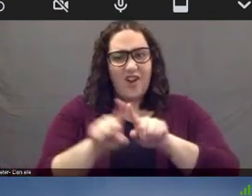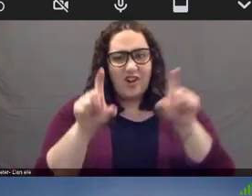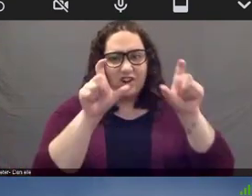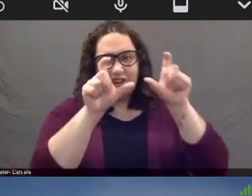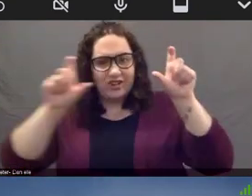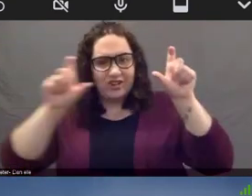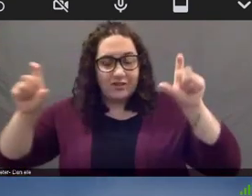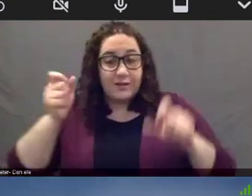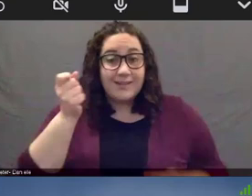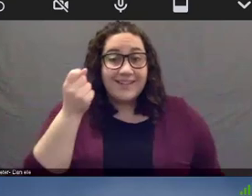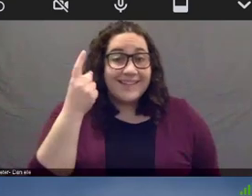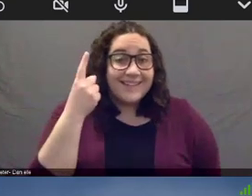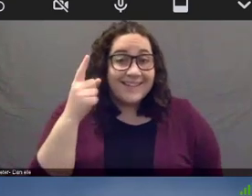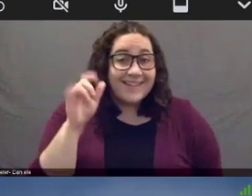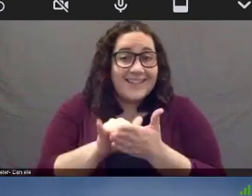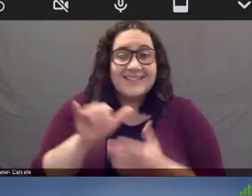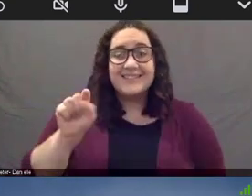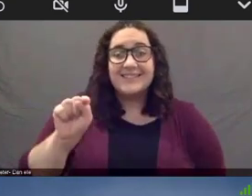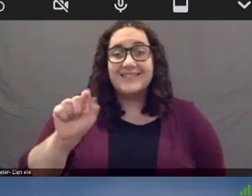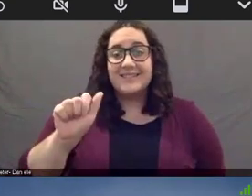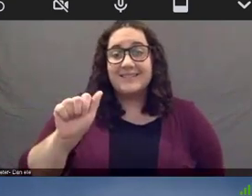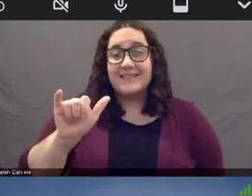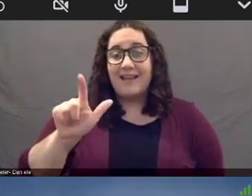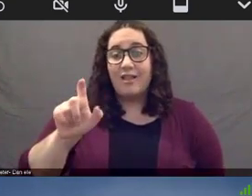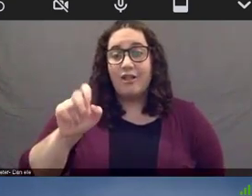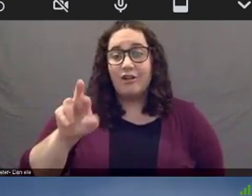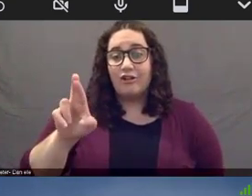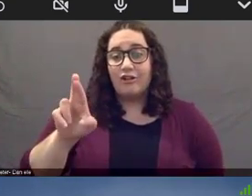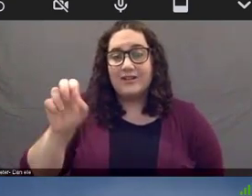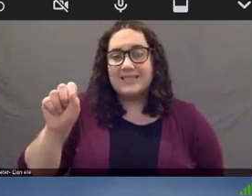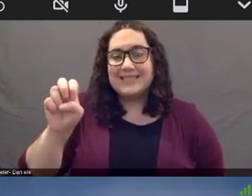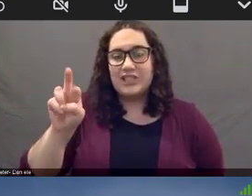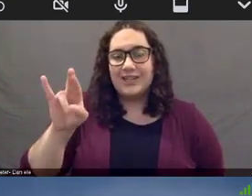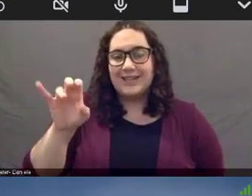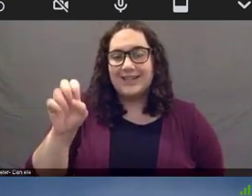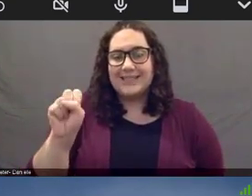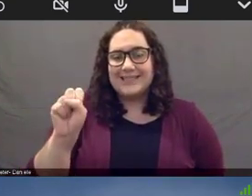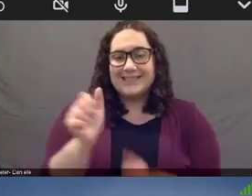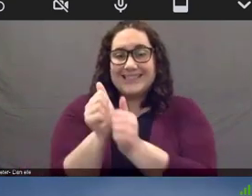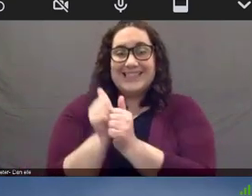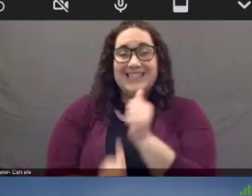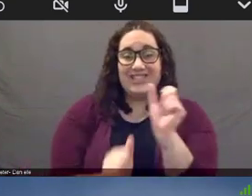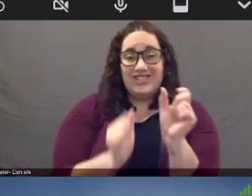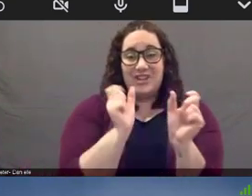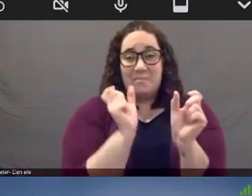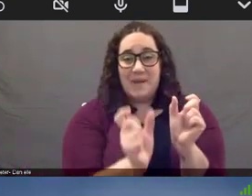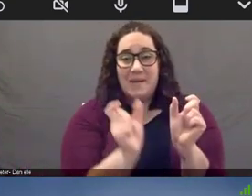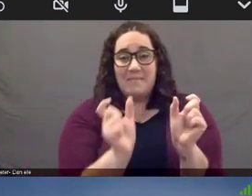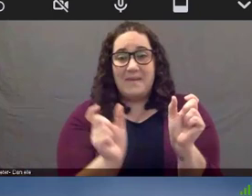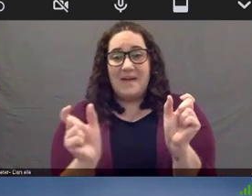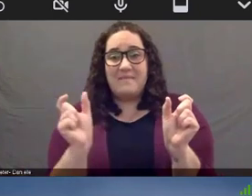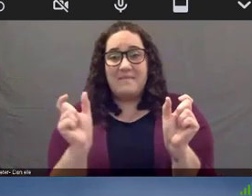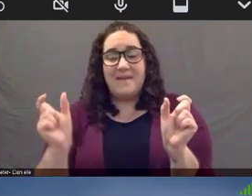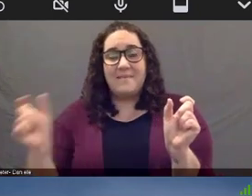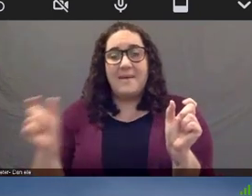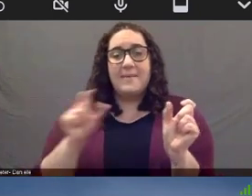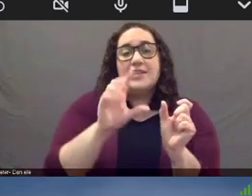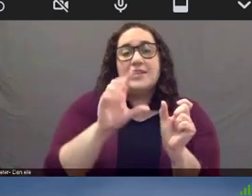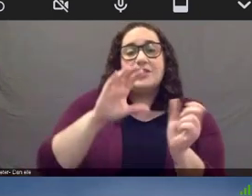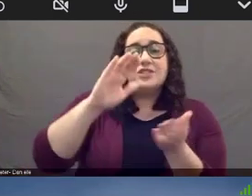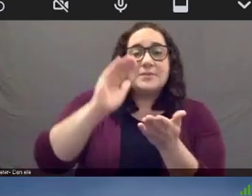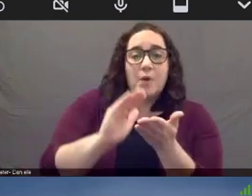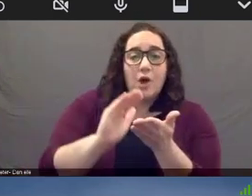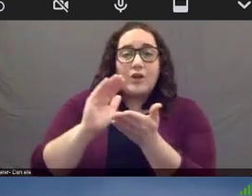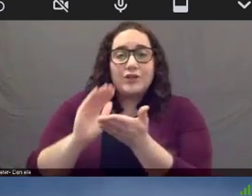successive term is smaller and smaller, right? So this is like a sum of sine waves or cos waves, but